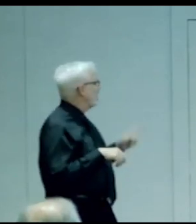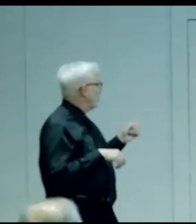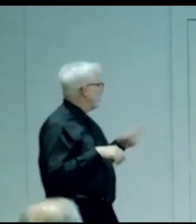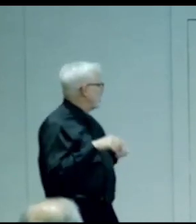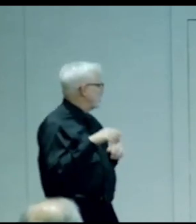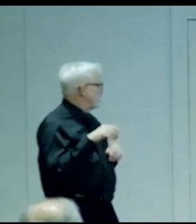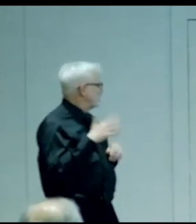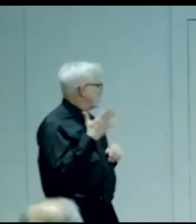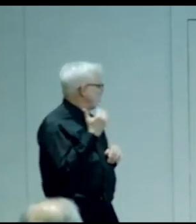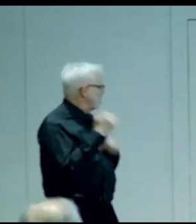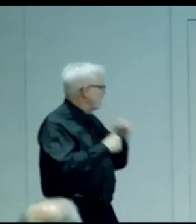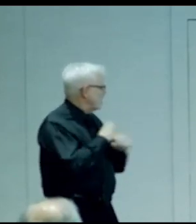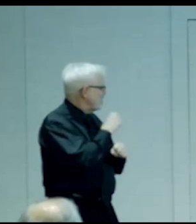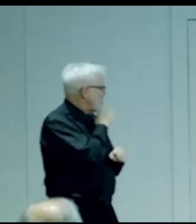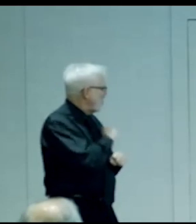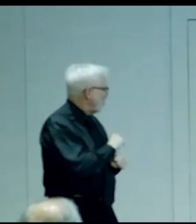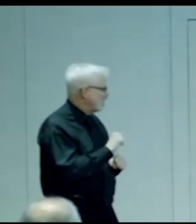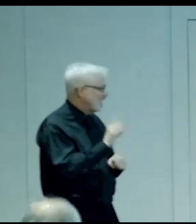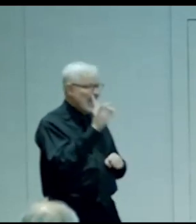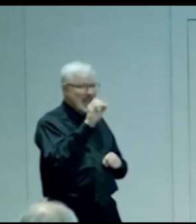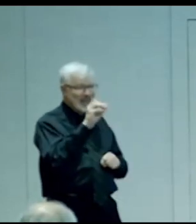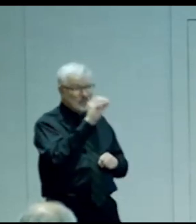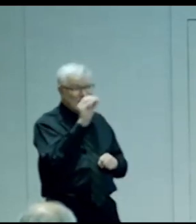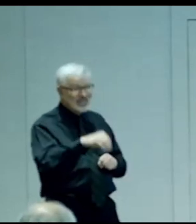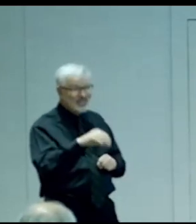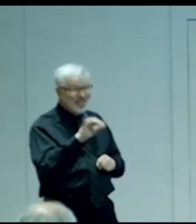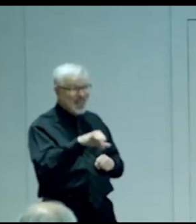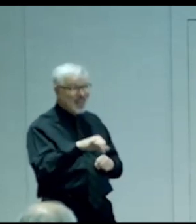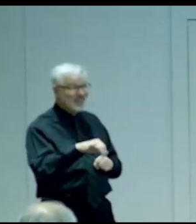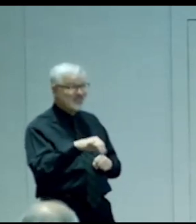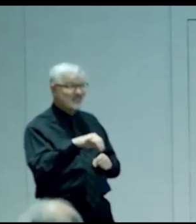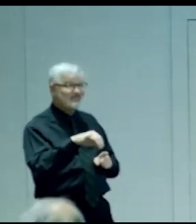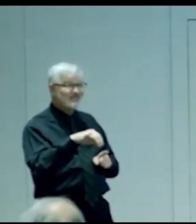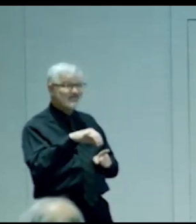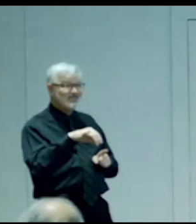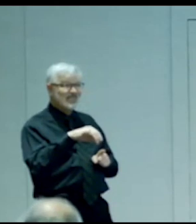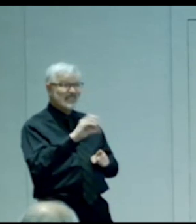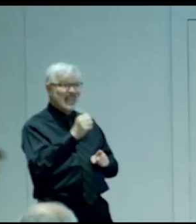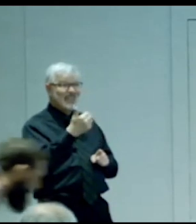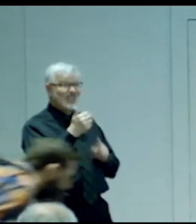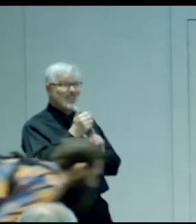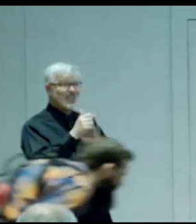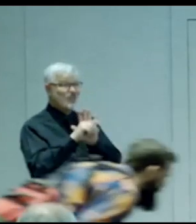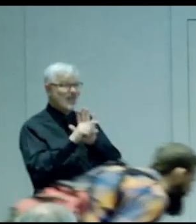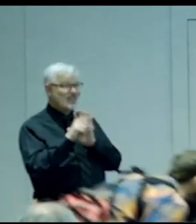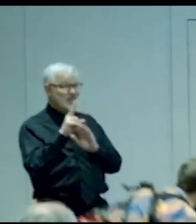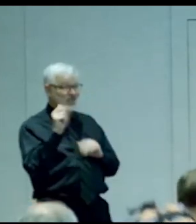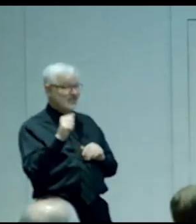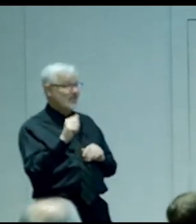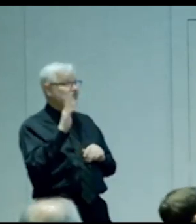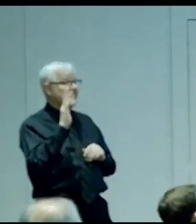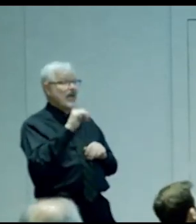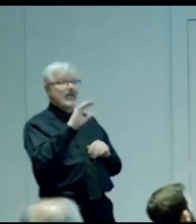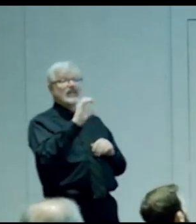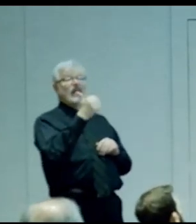for 15-year-olds. 80-some% of that are 10th graders in the U.S. And by the